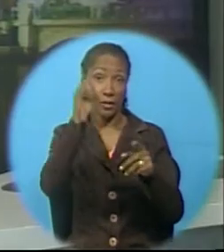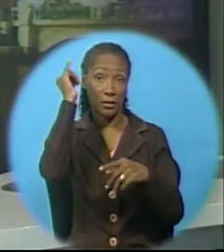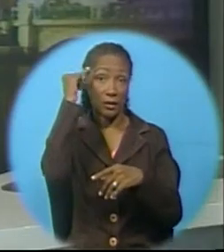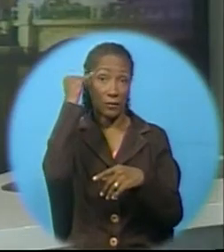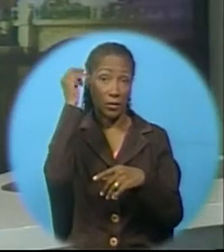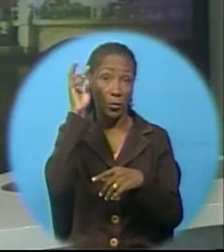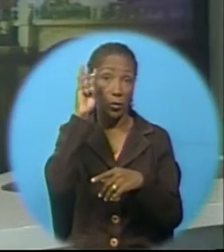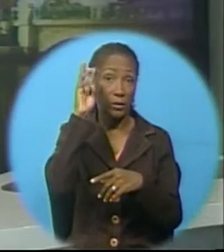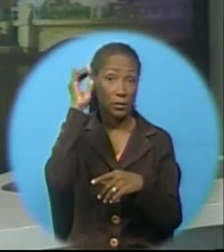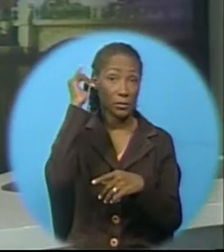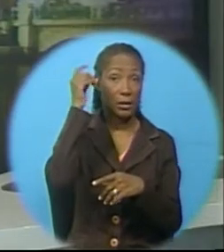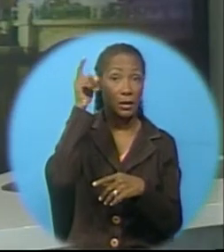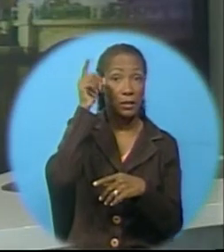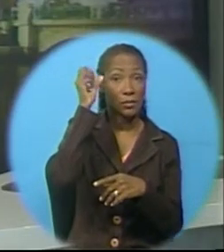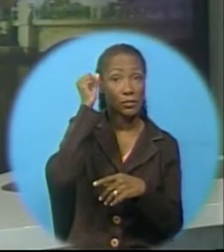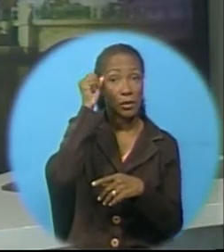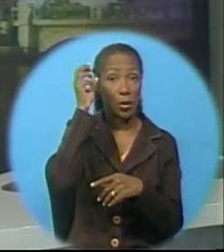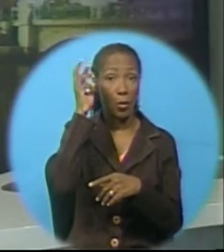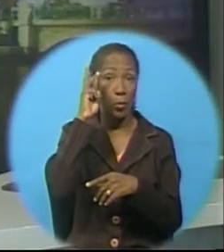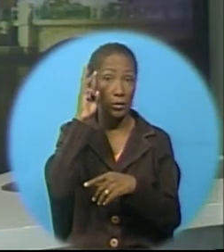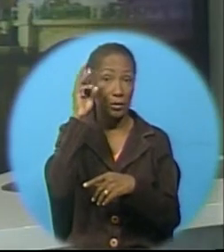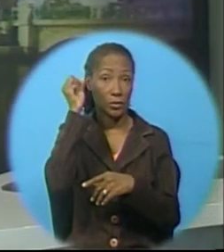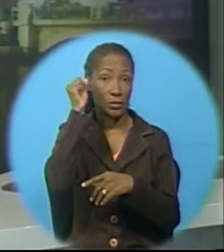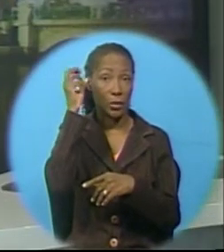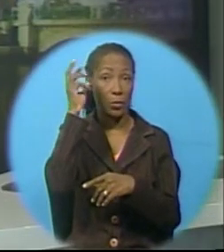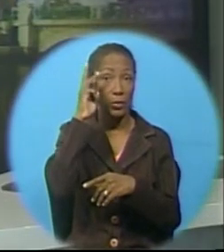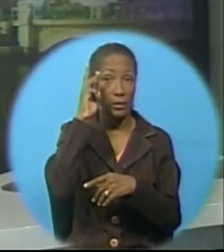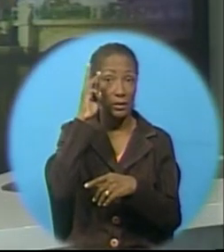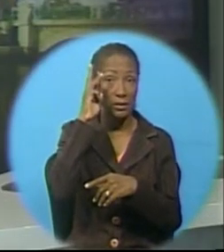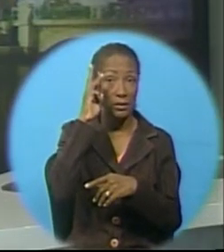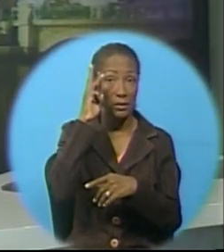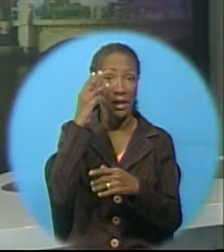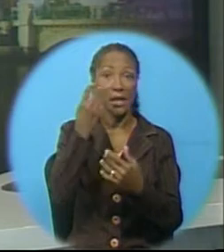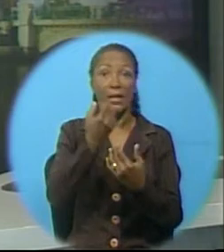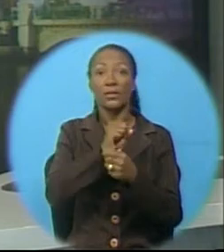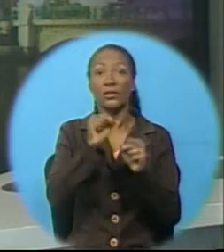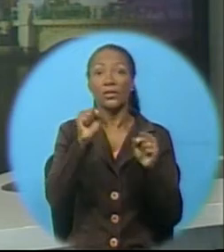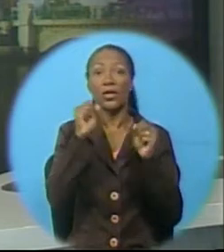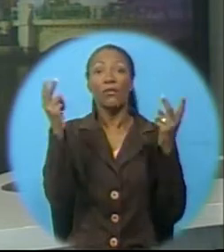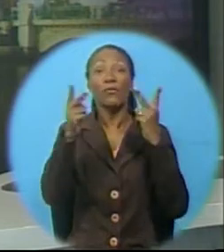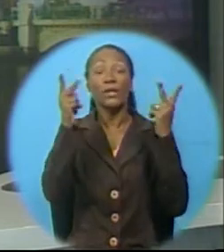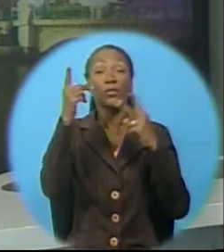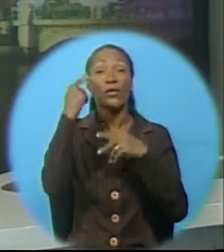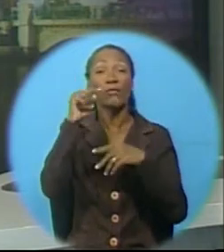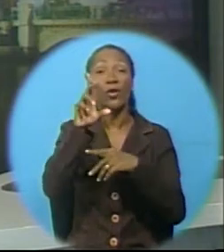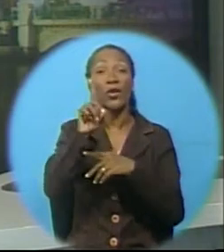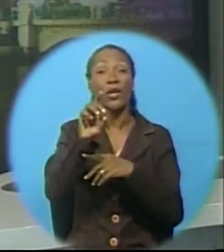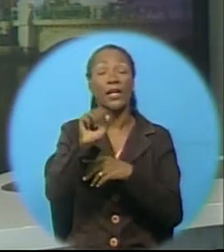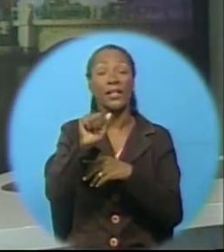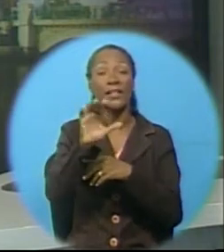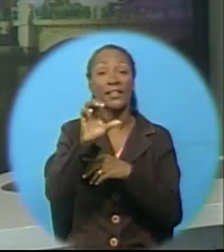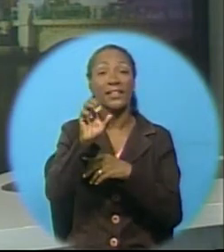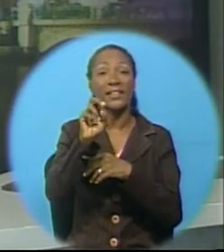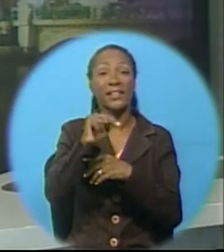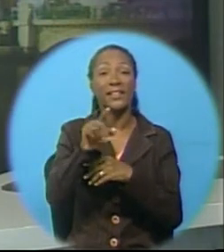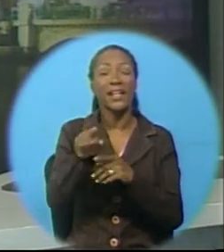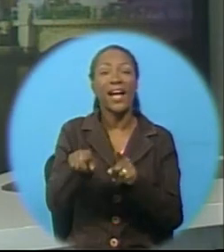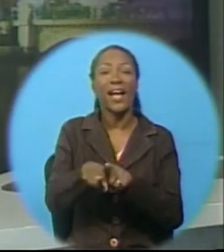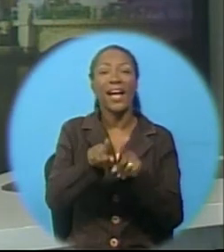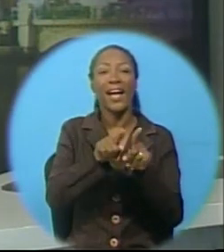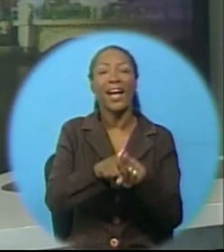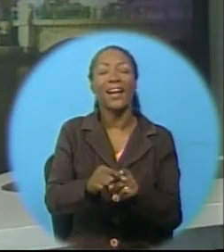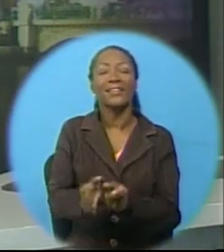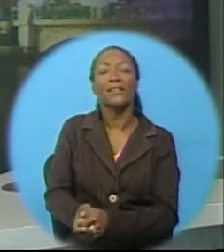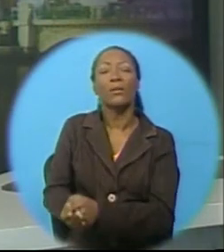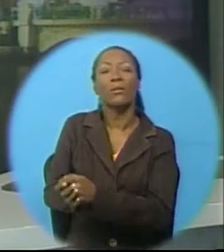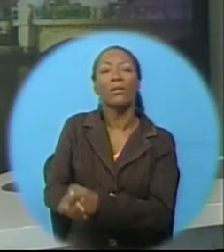Ashley, Shaquille Wharton and Shaquille Wharton secured a victory for our leaders Deacons over Avengers as the Barbados Hockey Federation's Men's